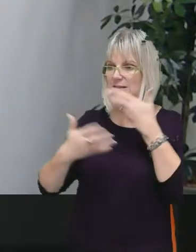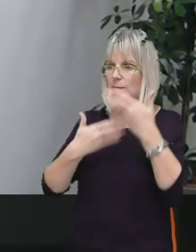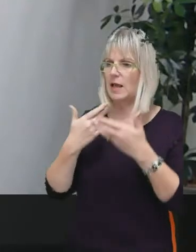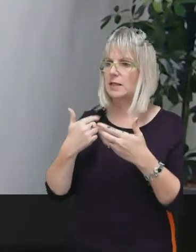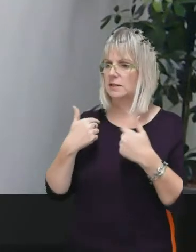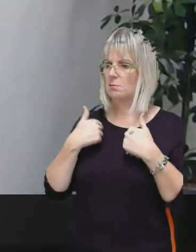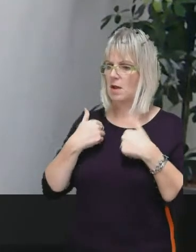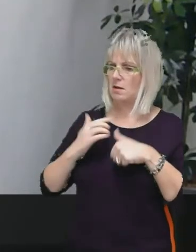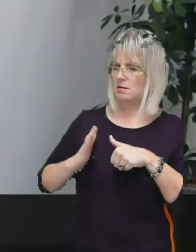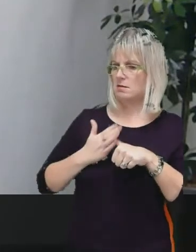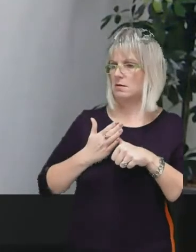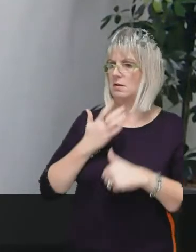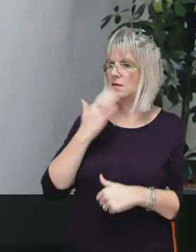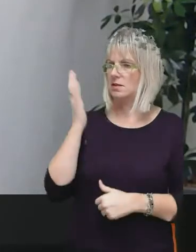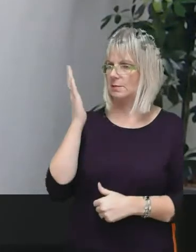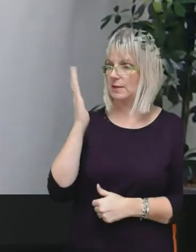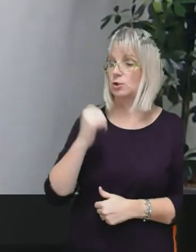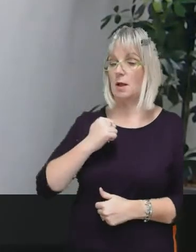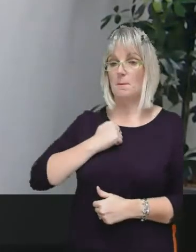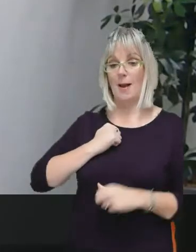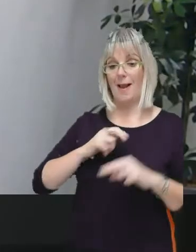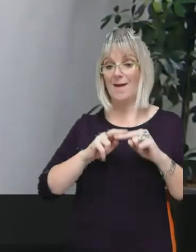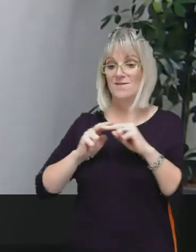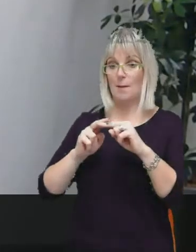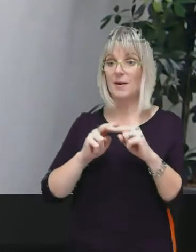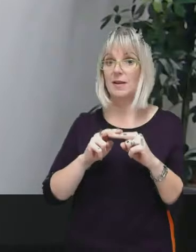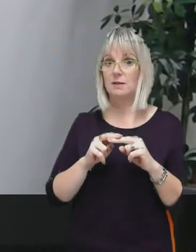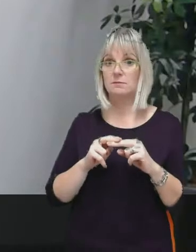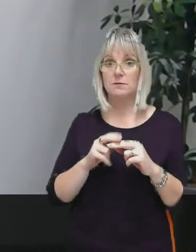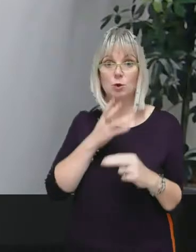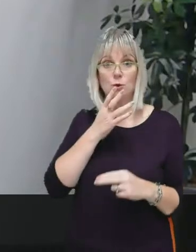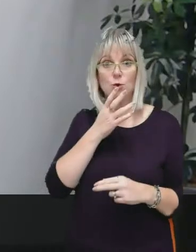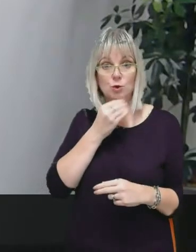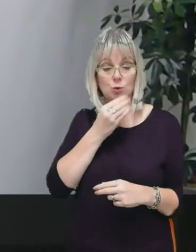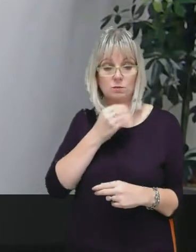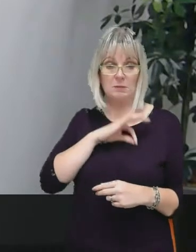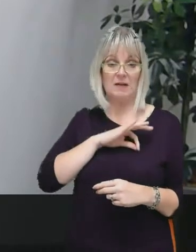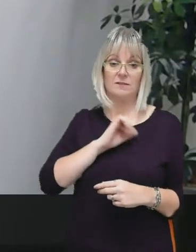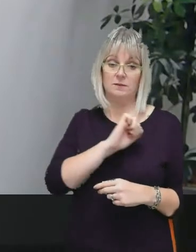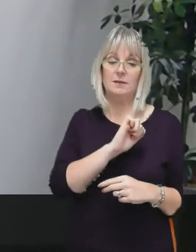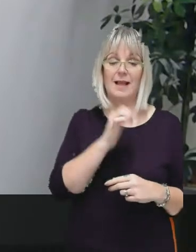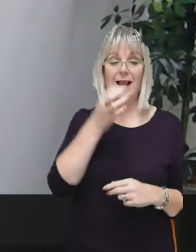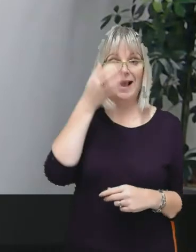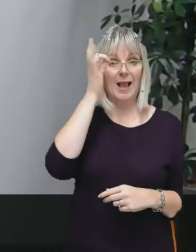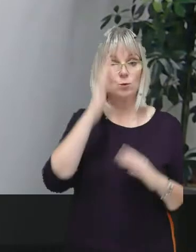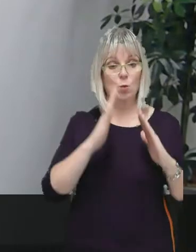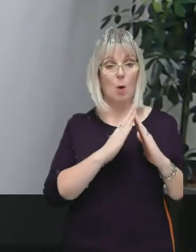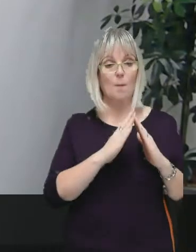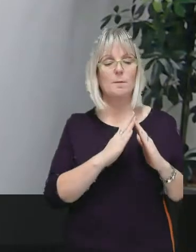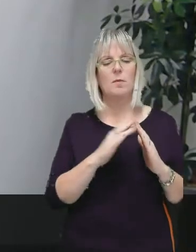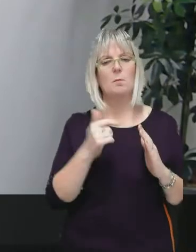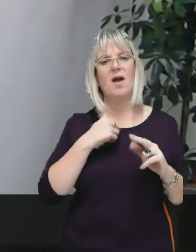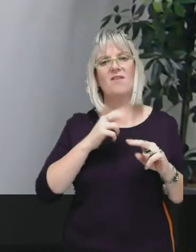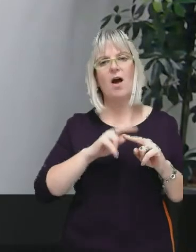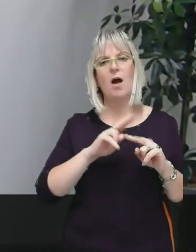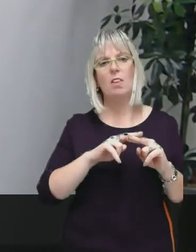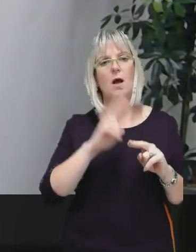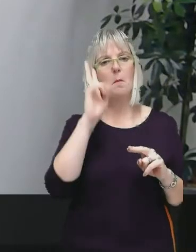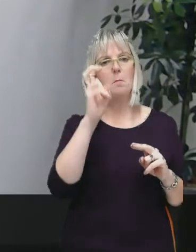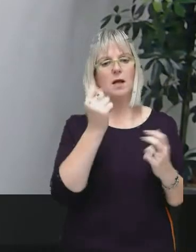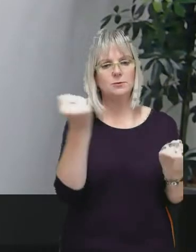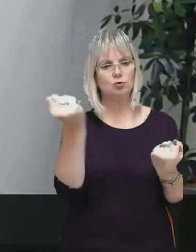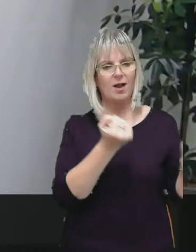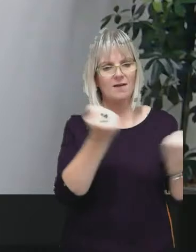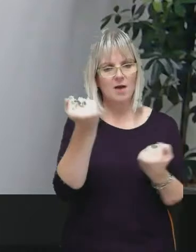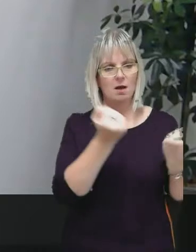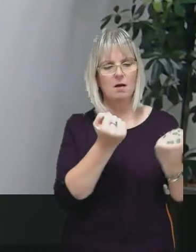family benefited from a council home. My dad was a bus driver. My mum used to do piecework as a seamstress, and they couldn't have afforded to buy their